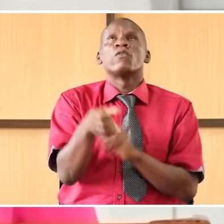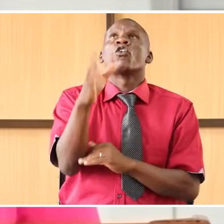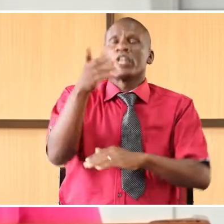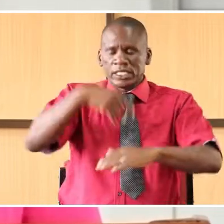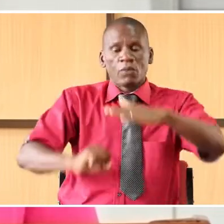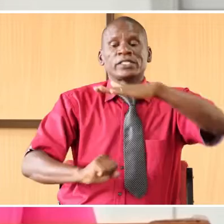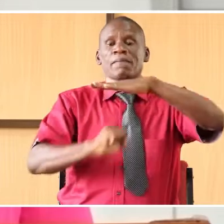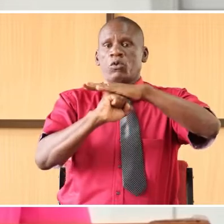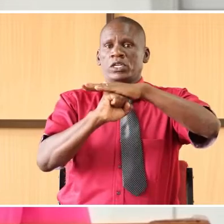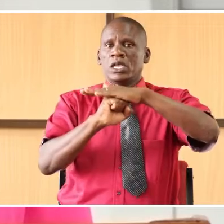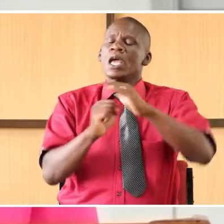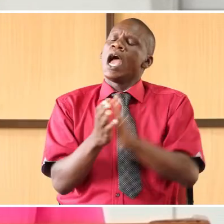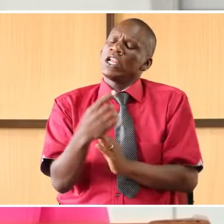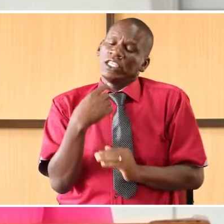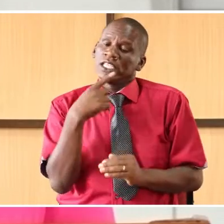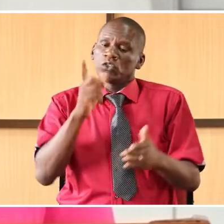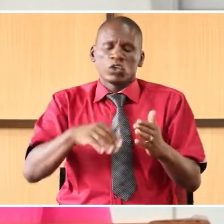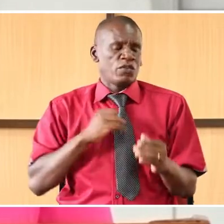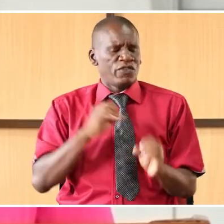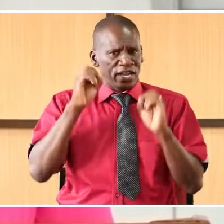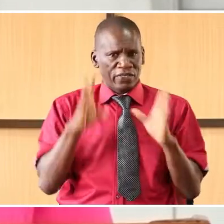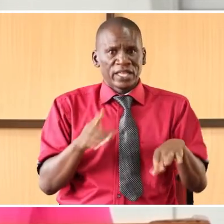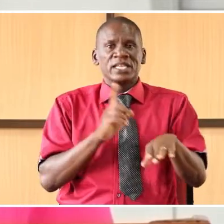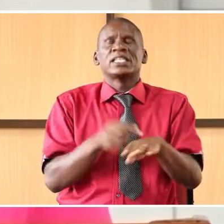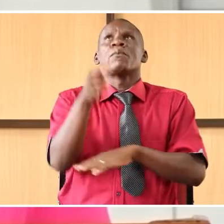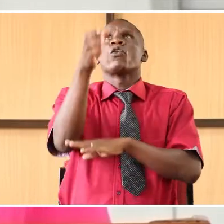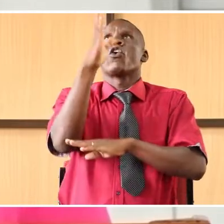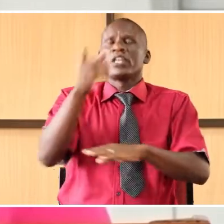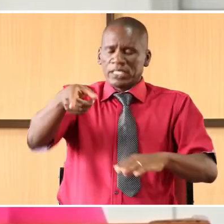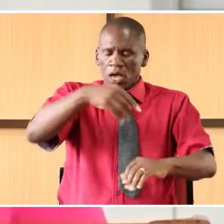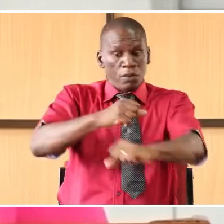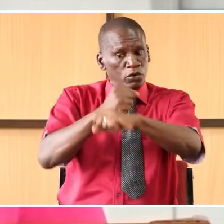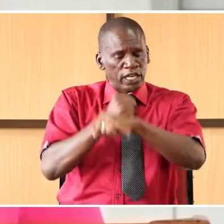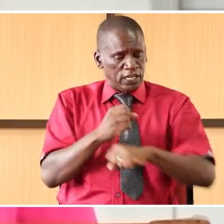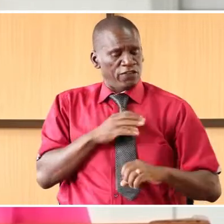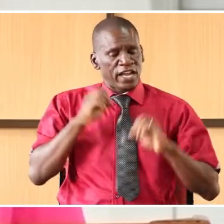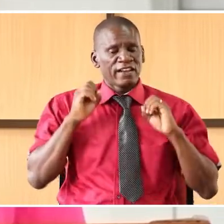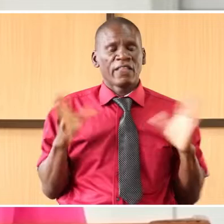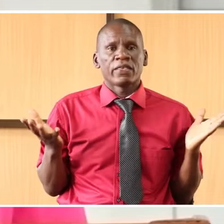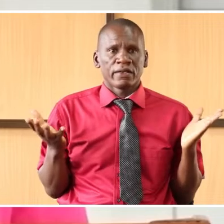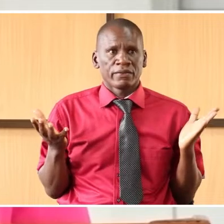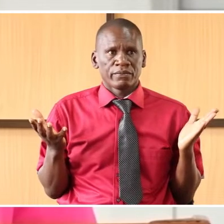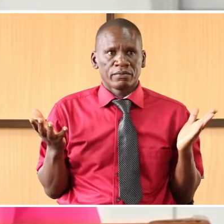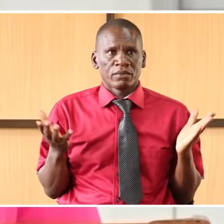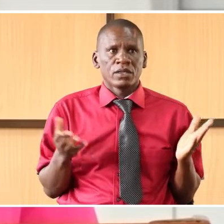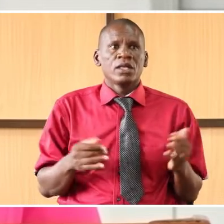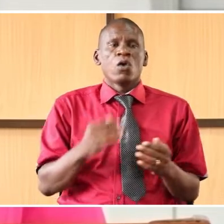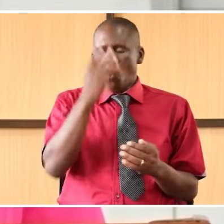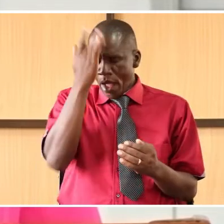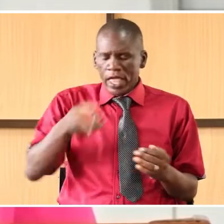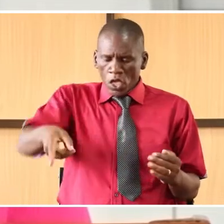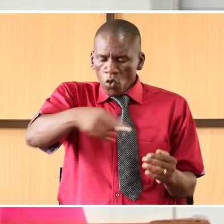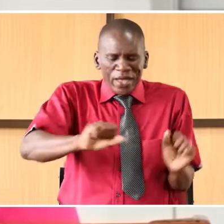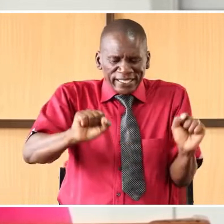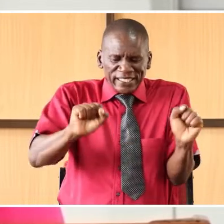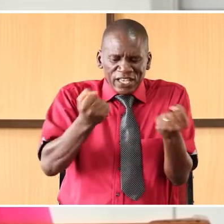he says, we will not fear. When God is our refuge, we will not fear what is going to happen, because we are safe